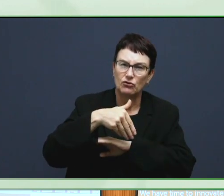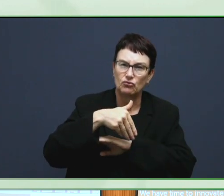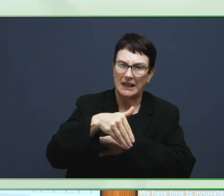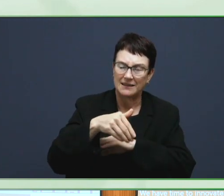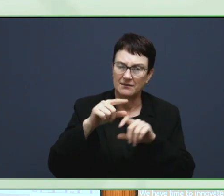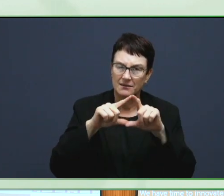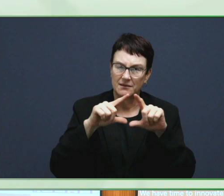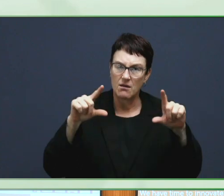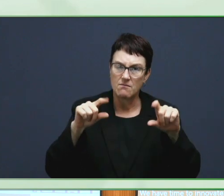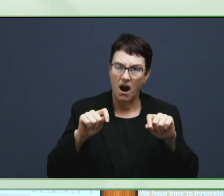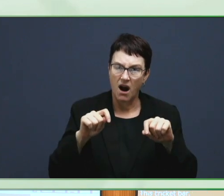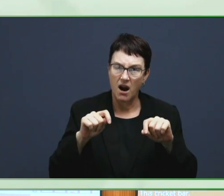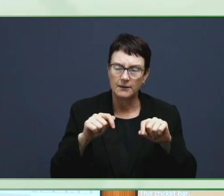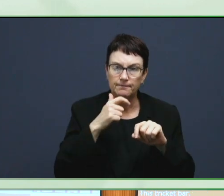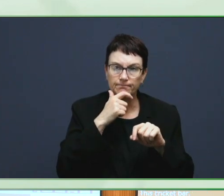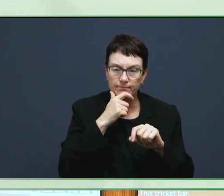this cricket bar,